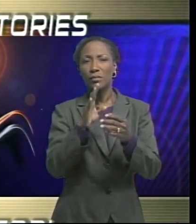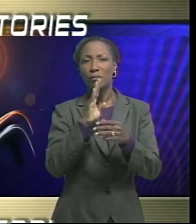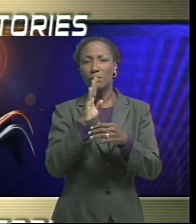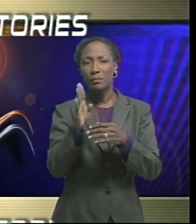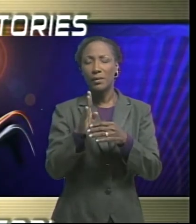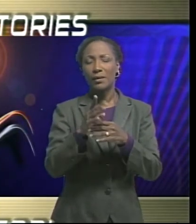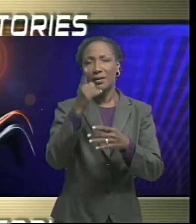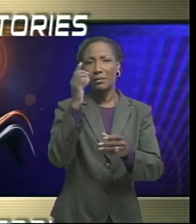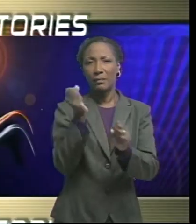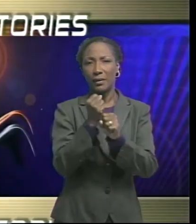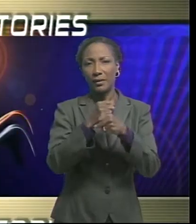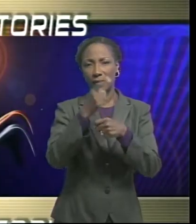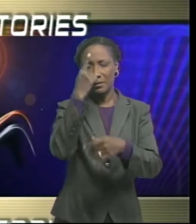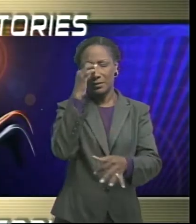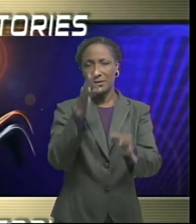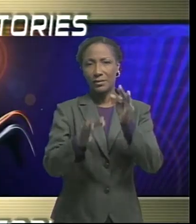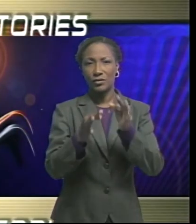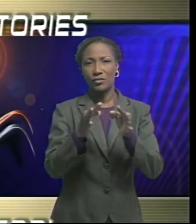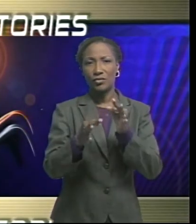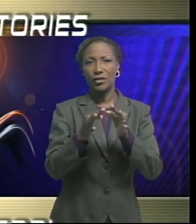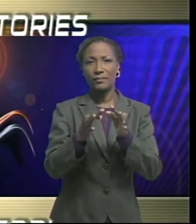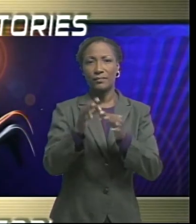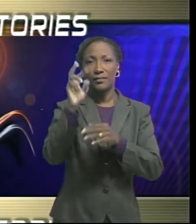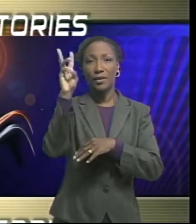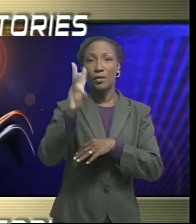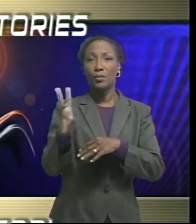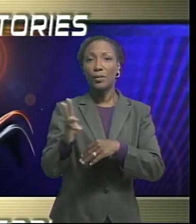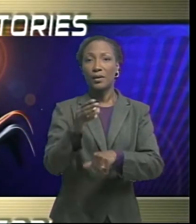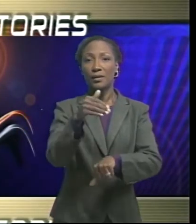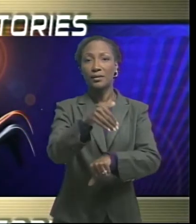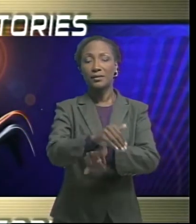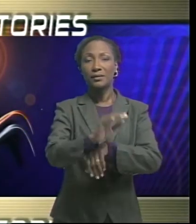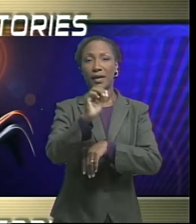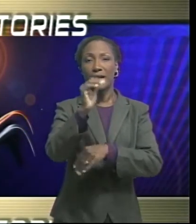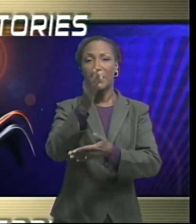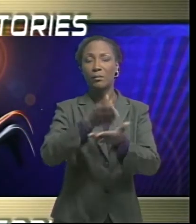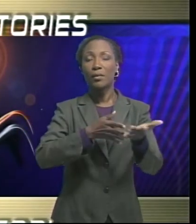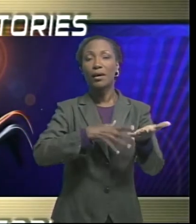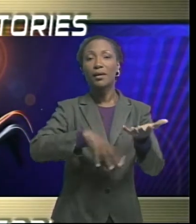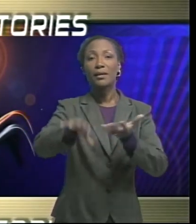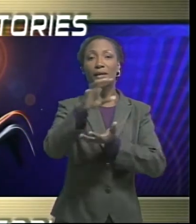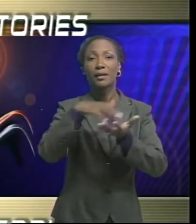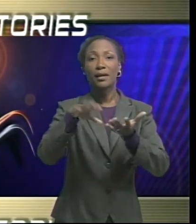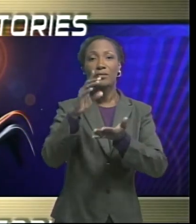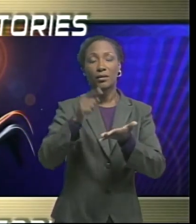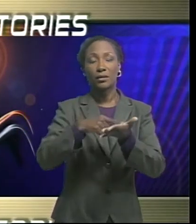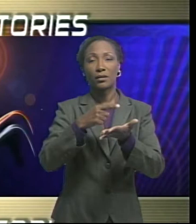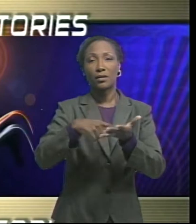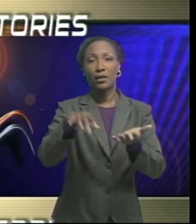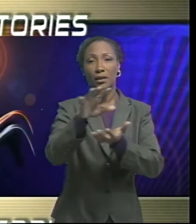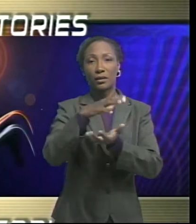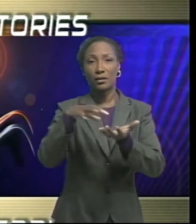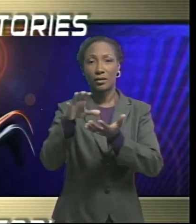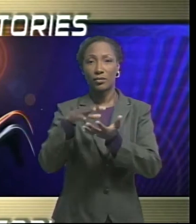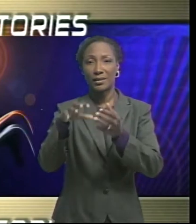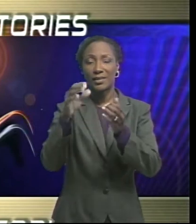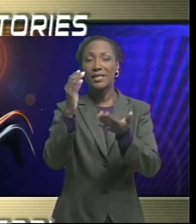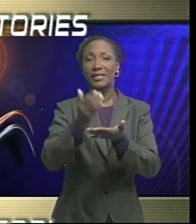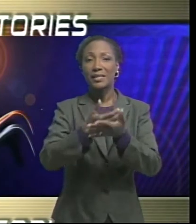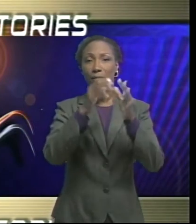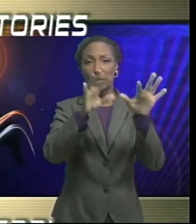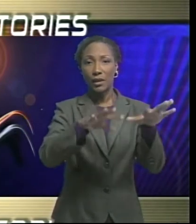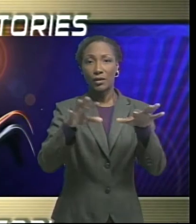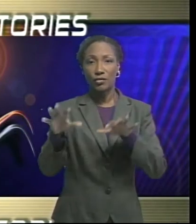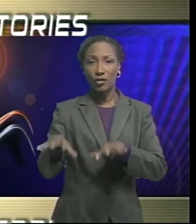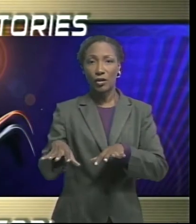on the matter. In a look at the forecast for tonight, it will be partly cloudy to occasionally cloudy with some scattered